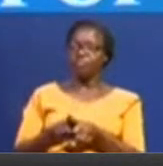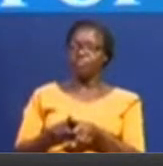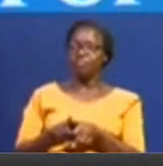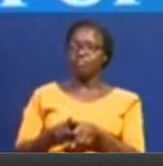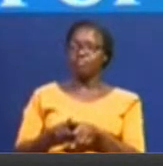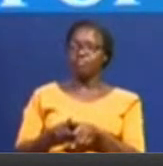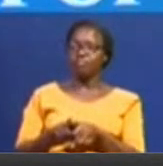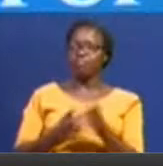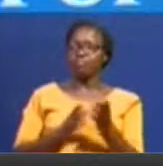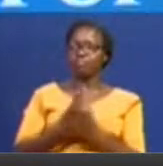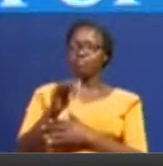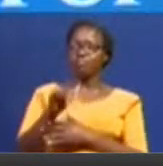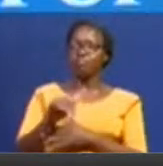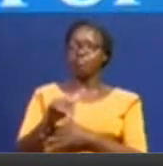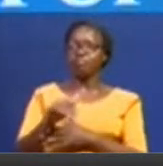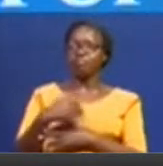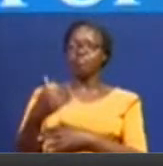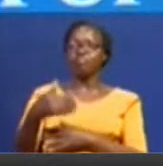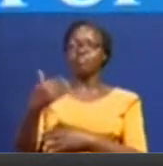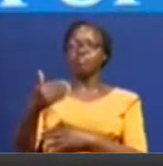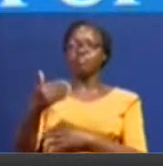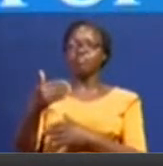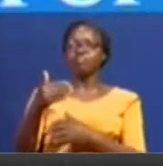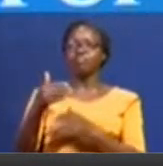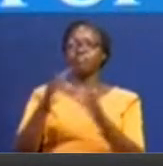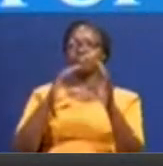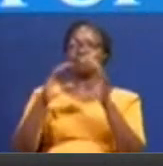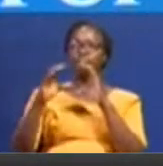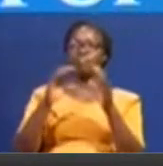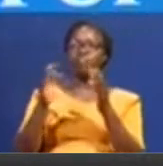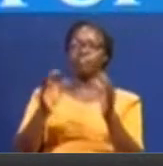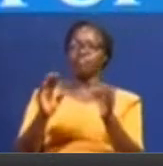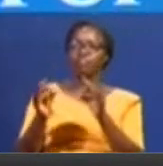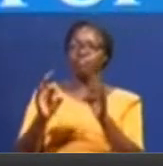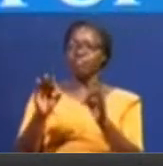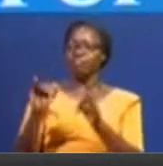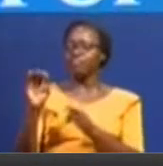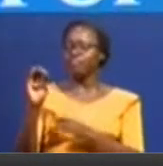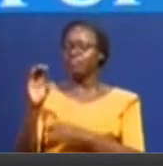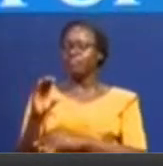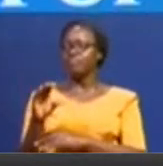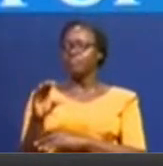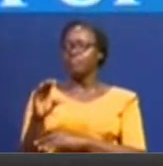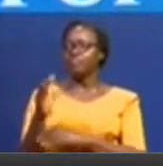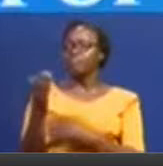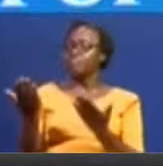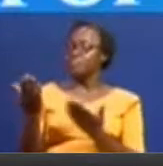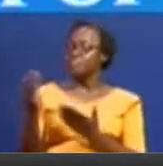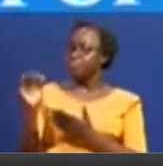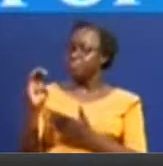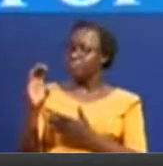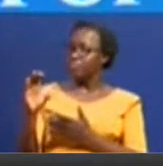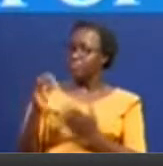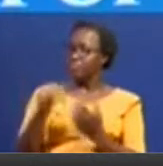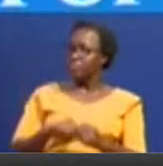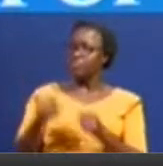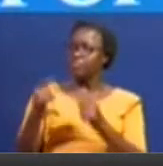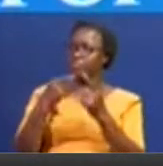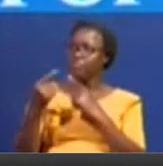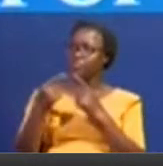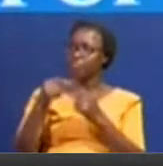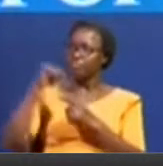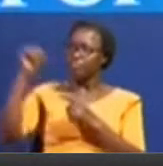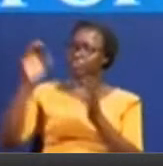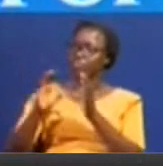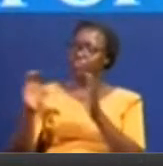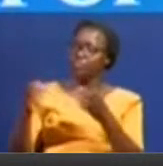ensure there's constant communication of the affairs of the IEBC where IEBC will be able to tell